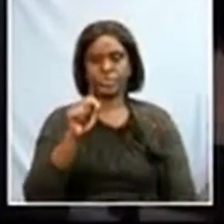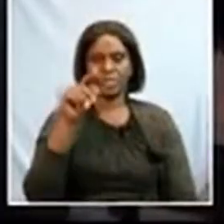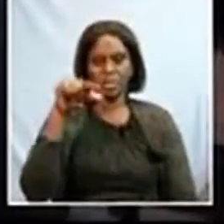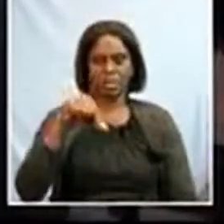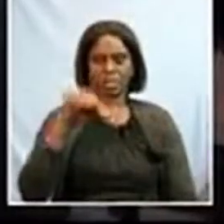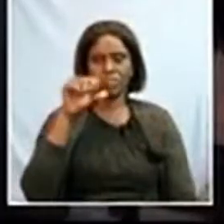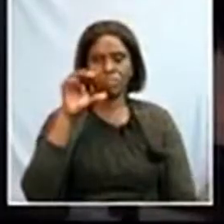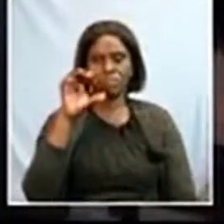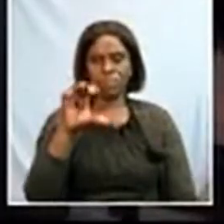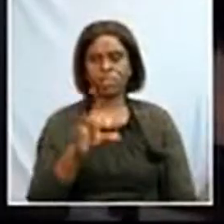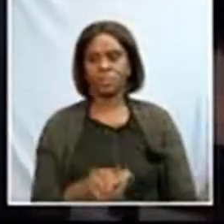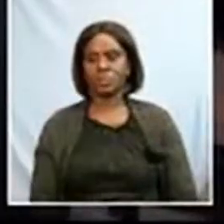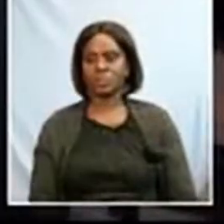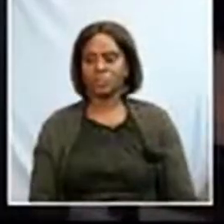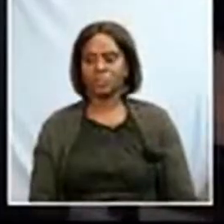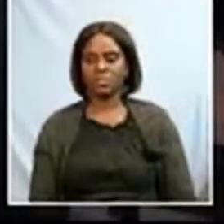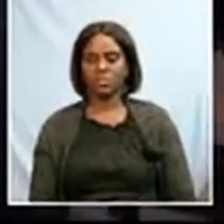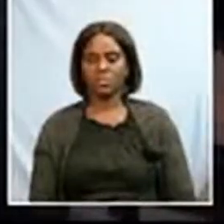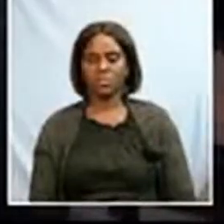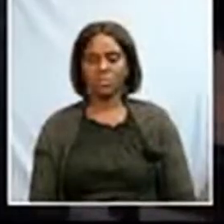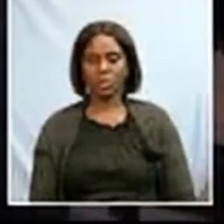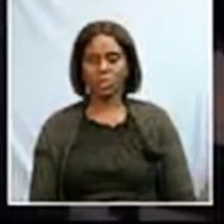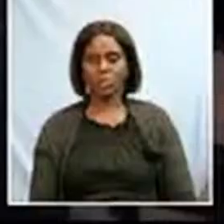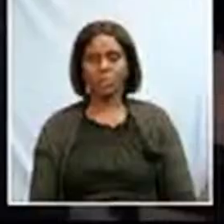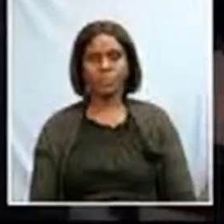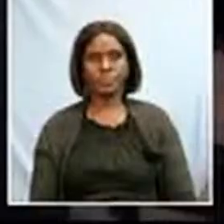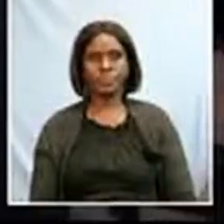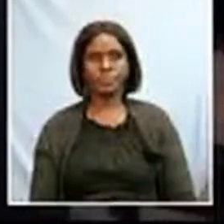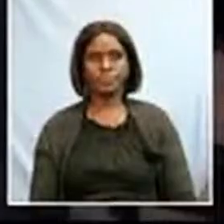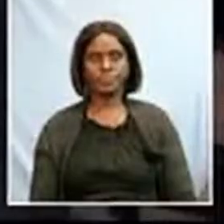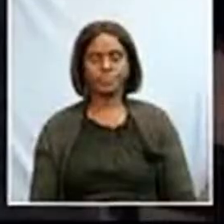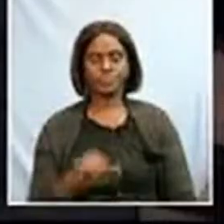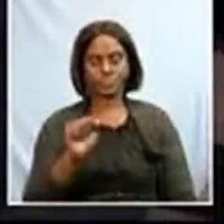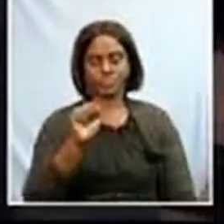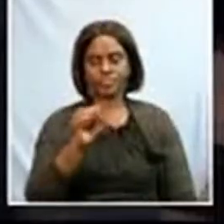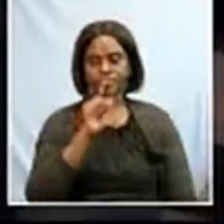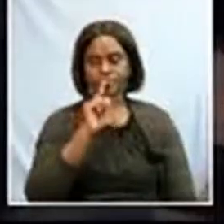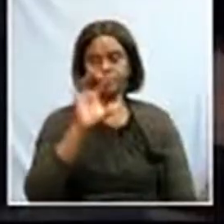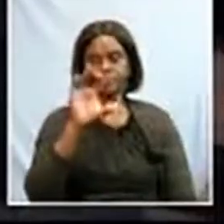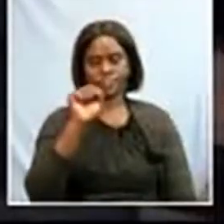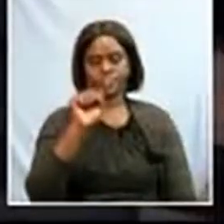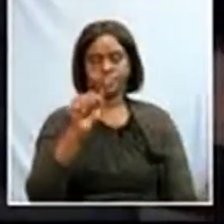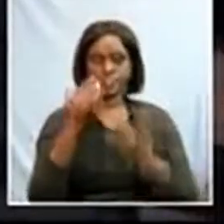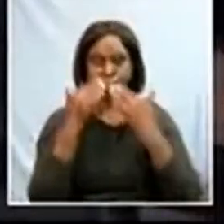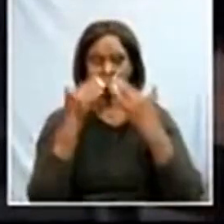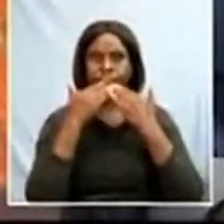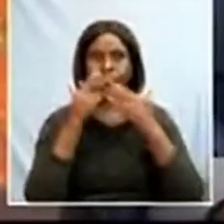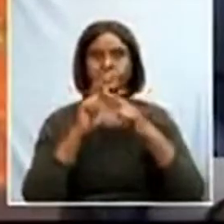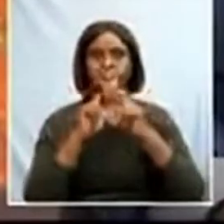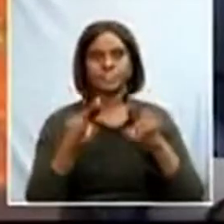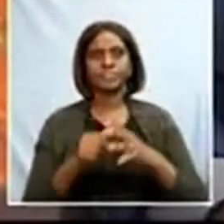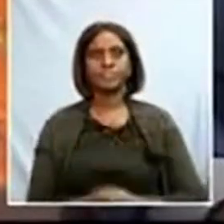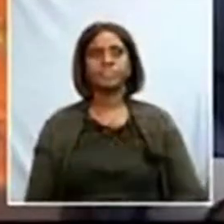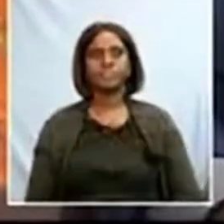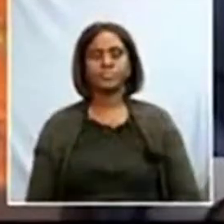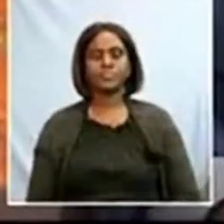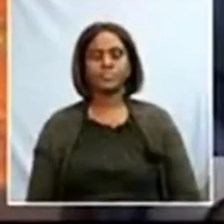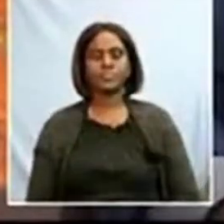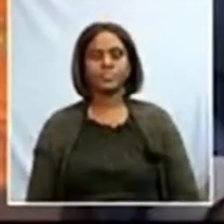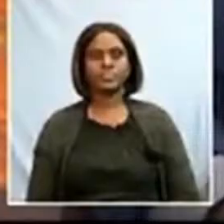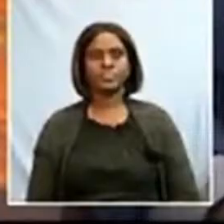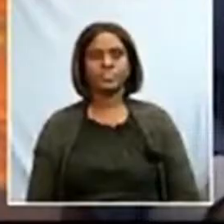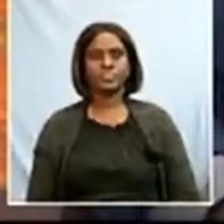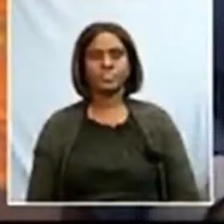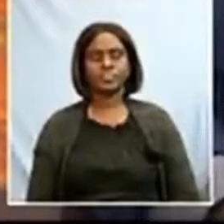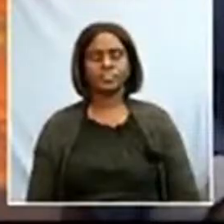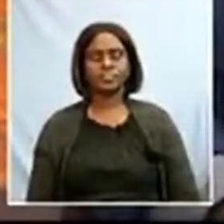Yes. Thank you, Chair. Chair, I would like to